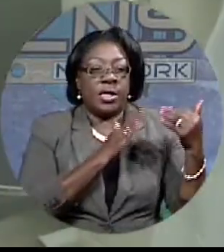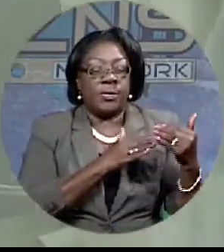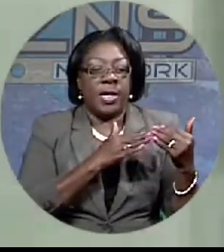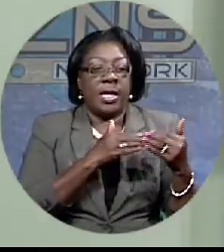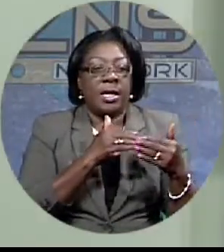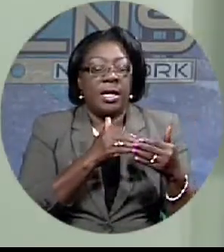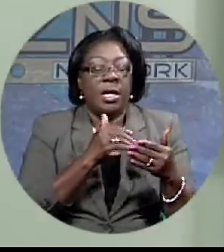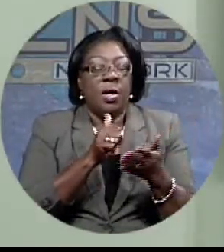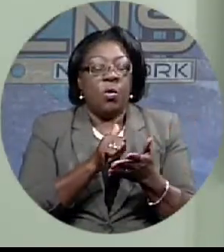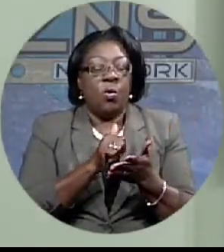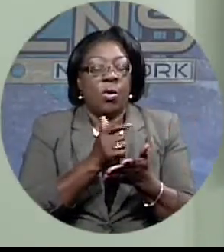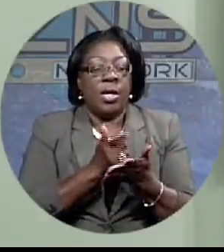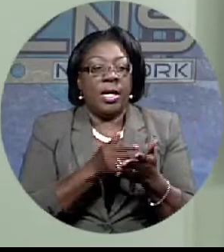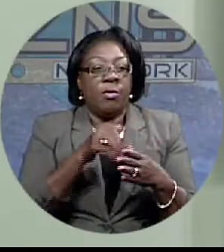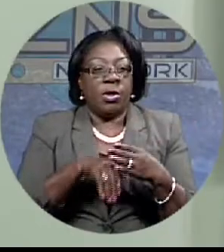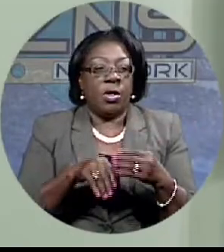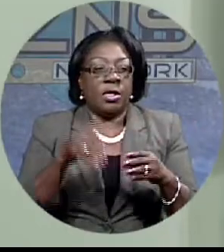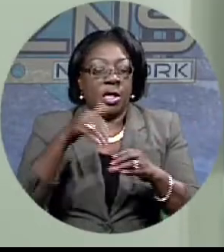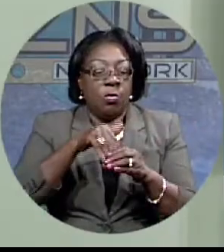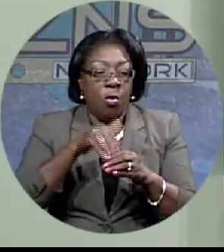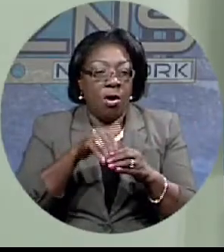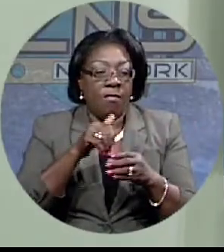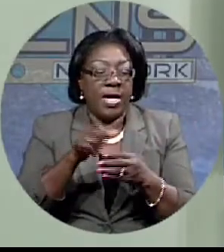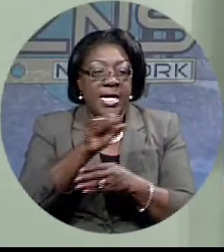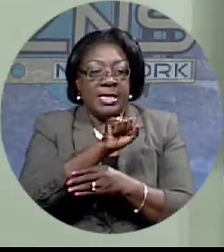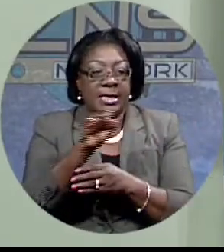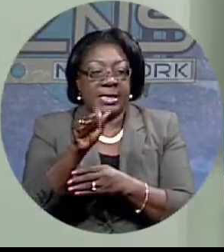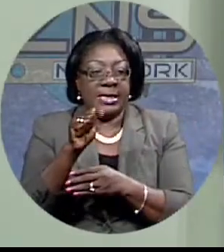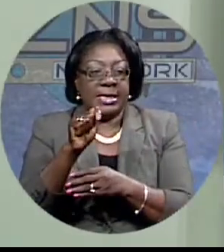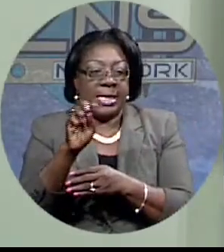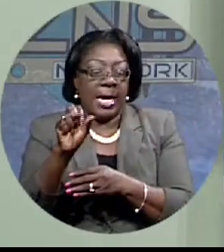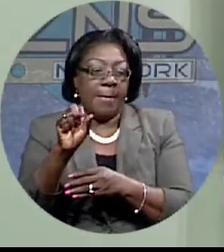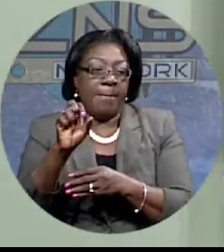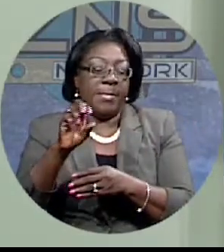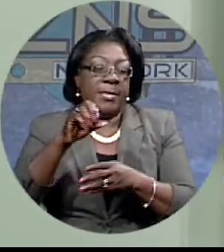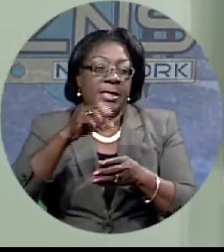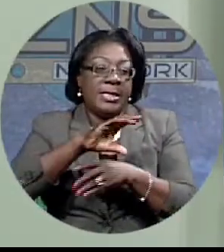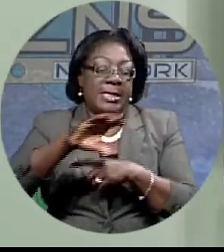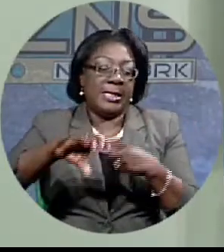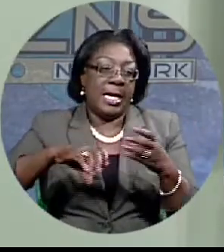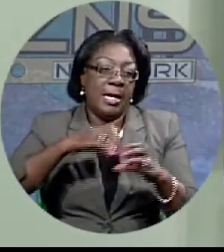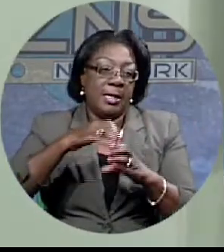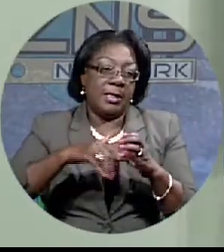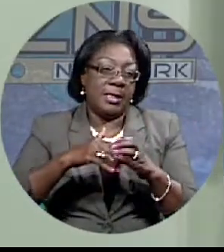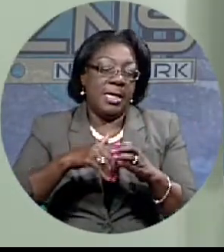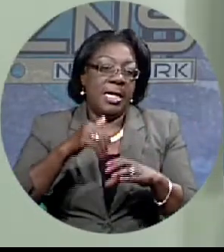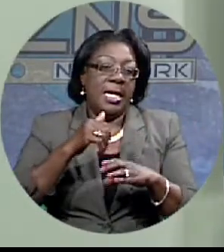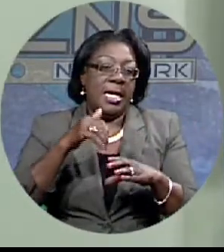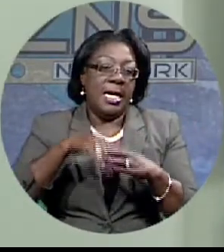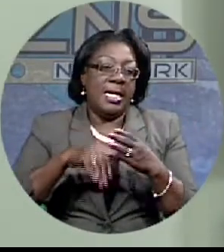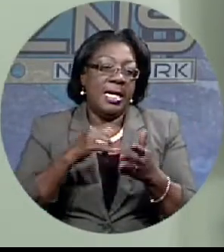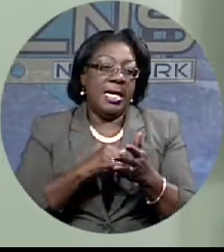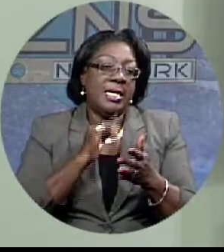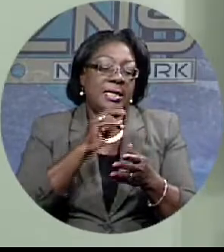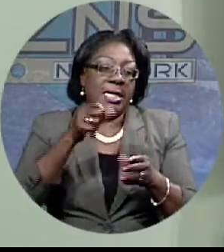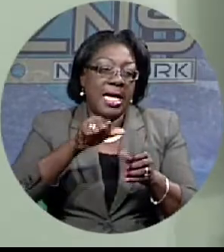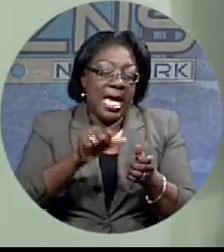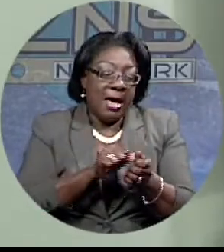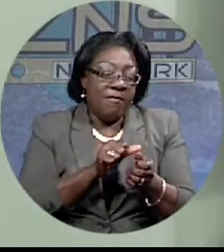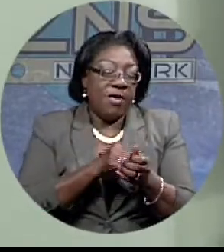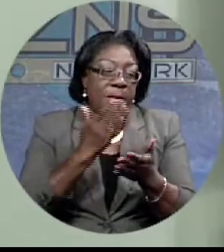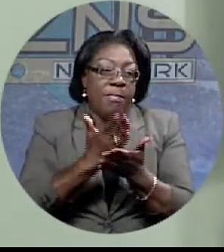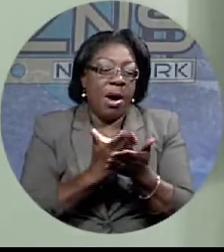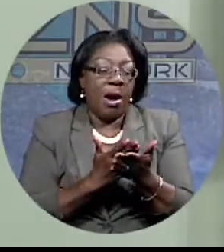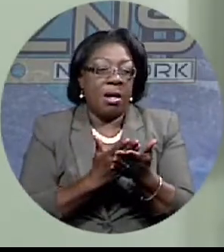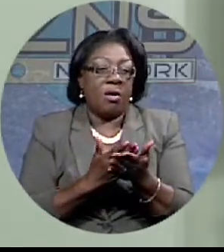involved in stem cells. It's really in every facet of medicine that they are working